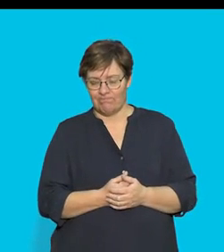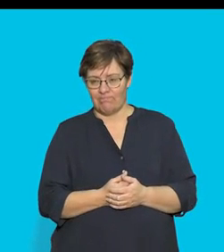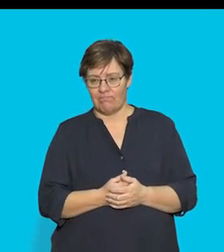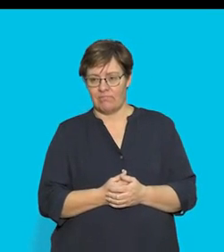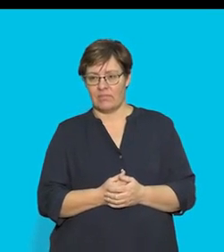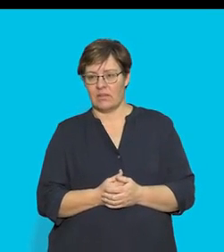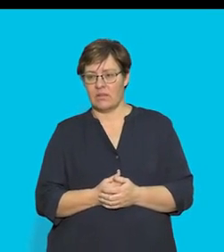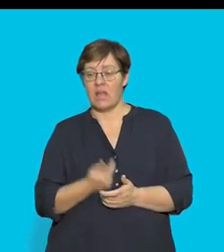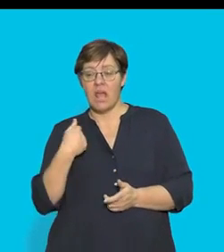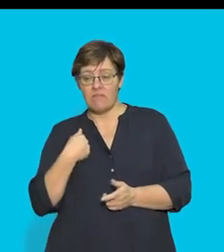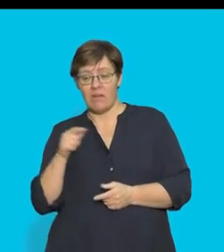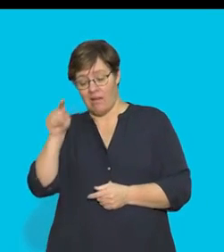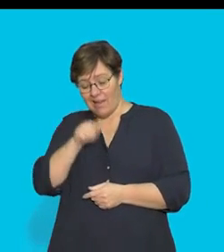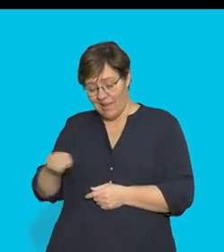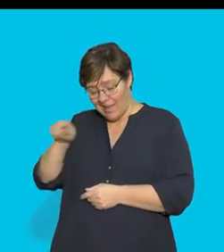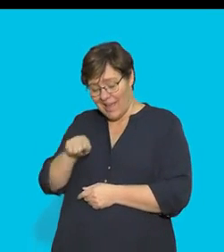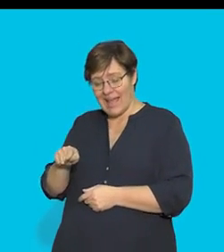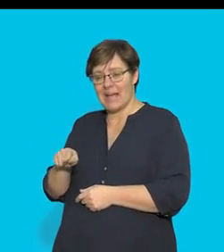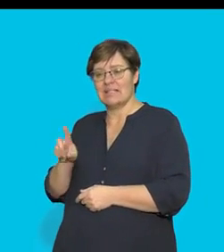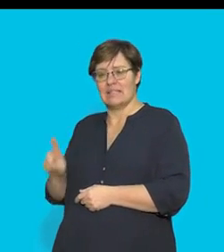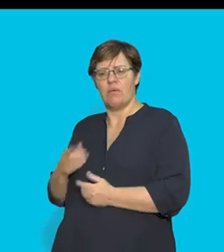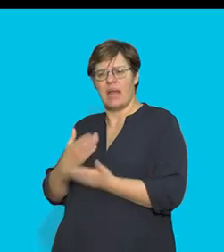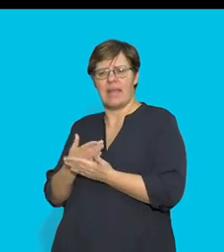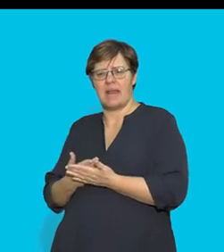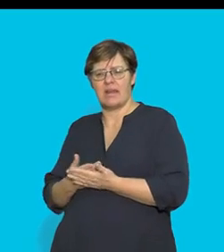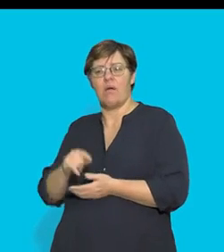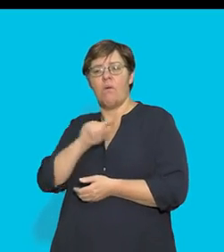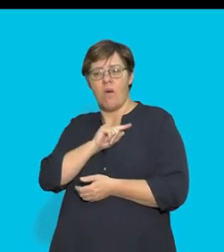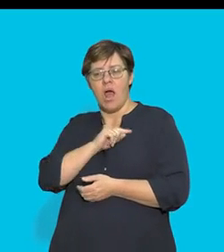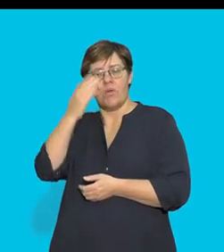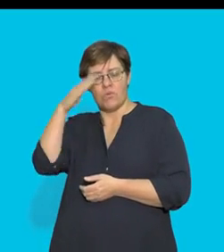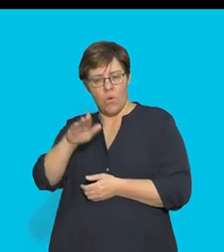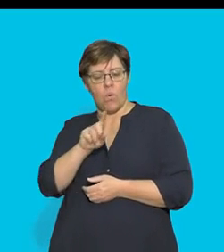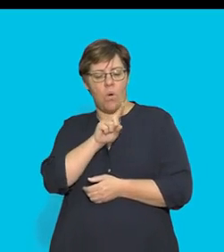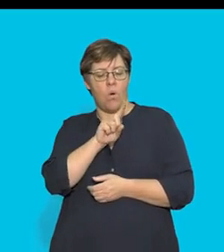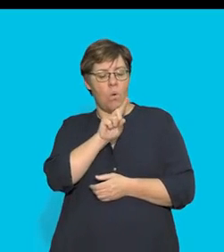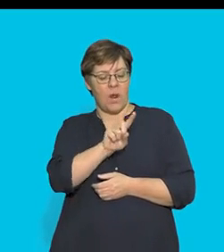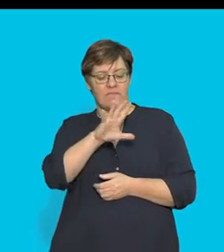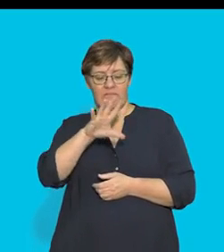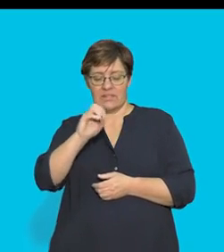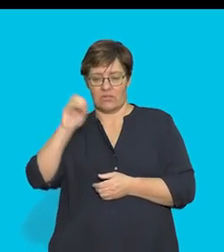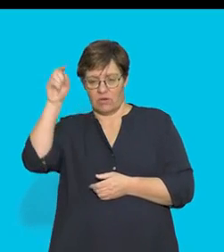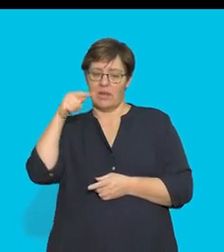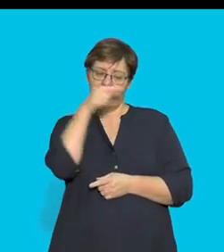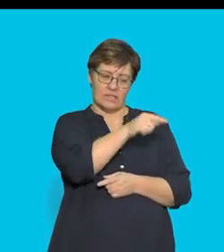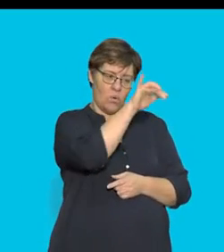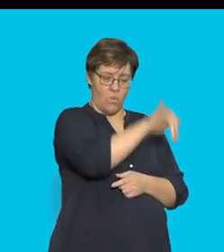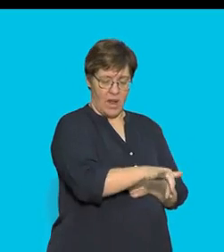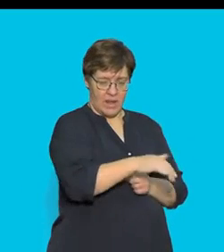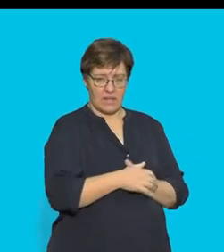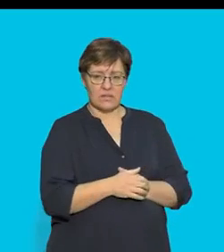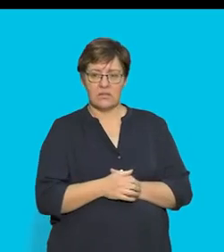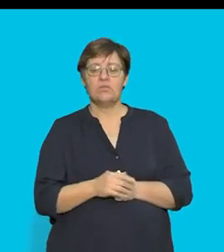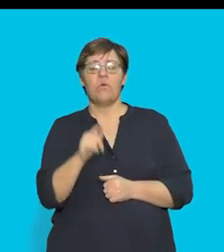can find the angle across it, and of course we can, because we know this angle is 150 and we know this angle is y, so we can